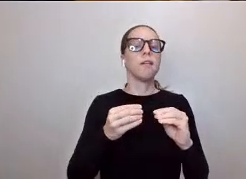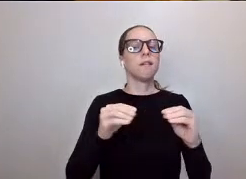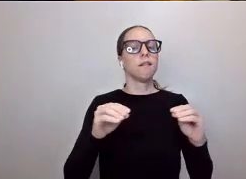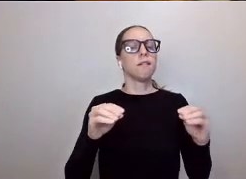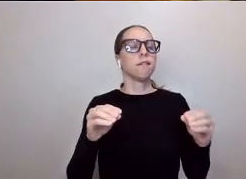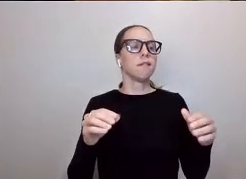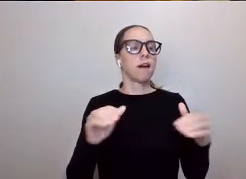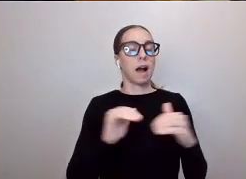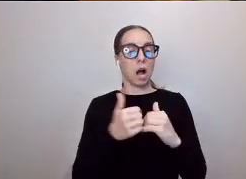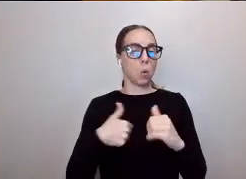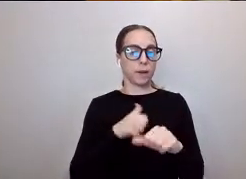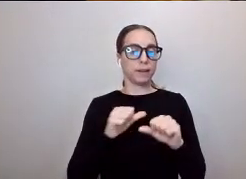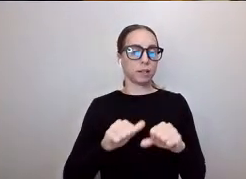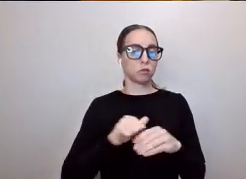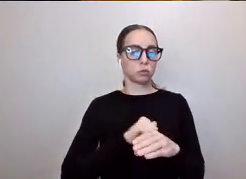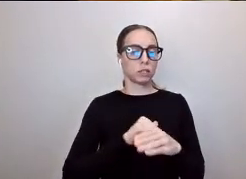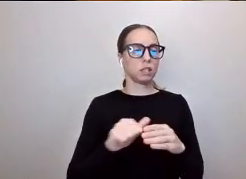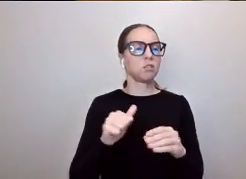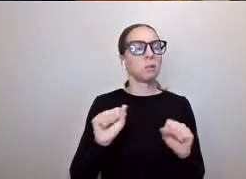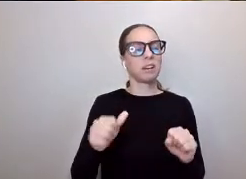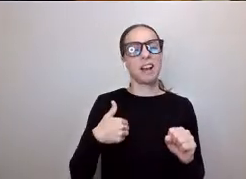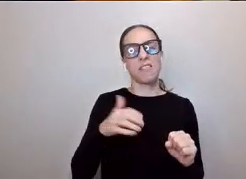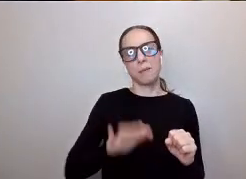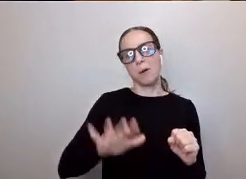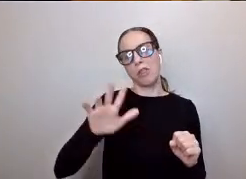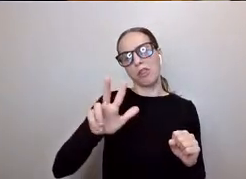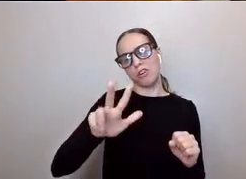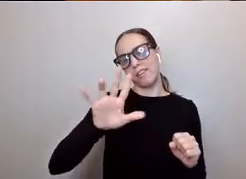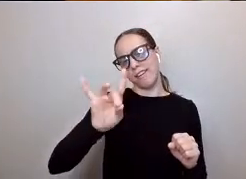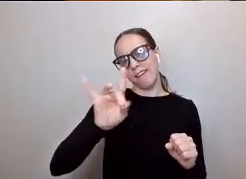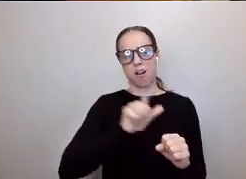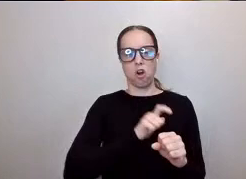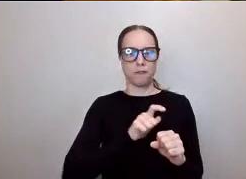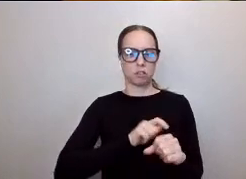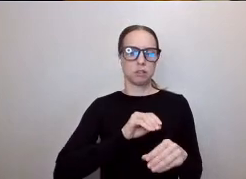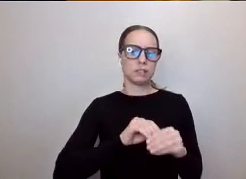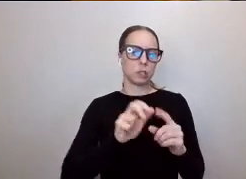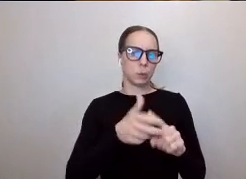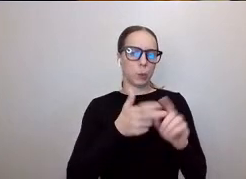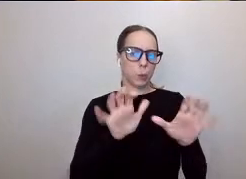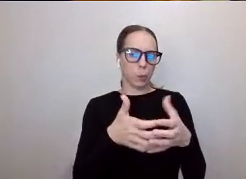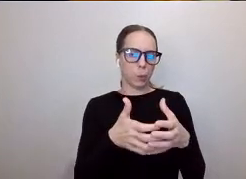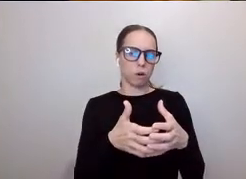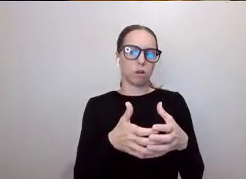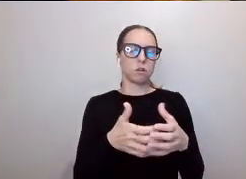recruit class as sort of the max. And so if we try to run three a year, we end up,